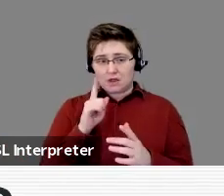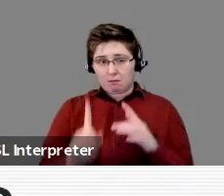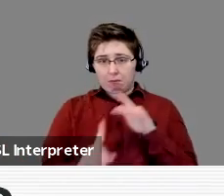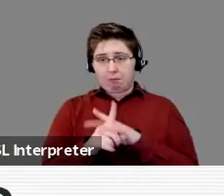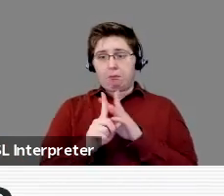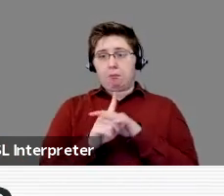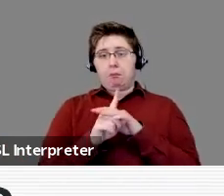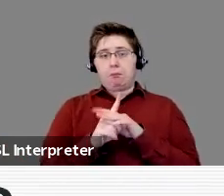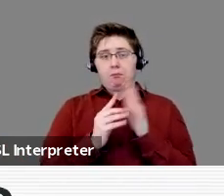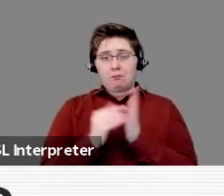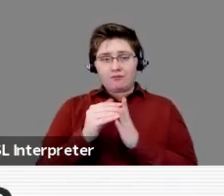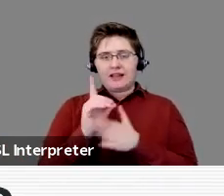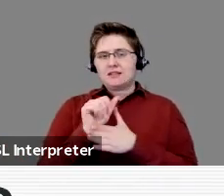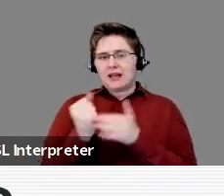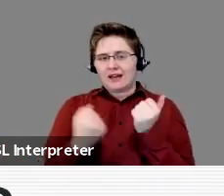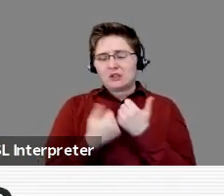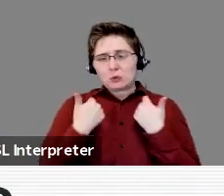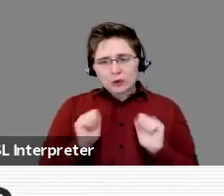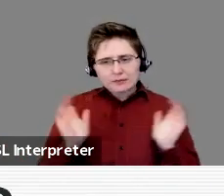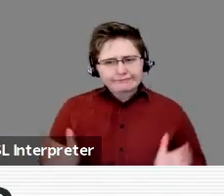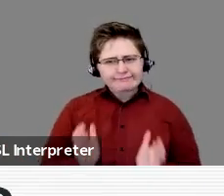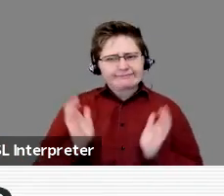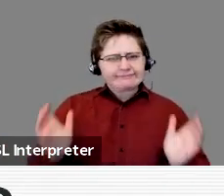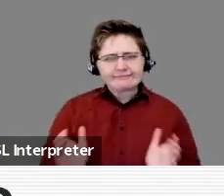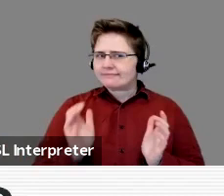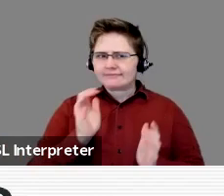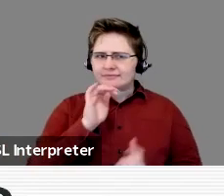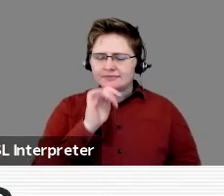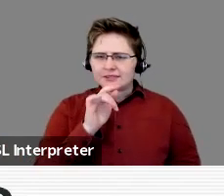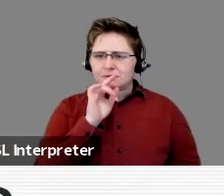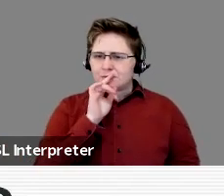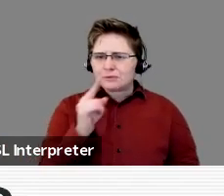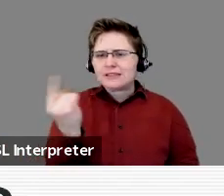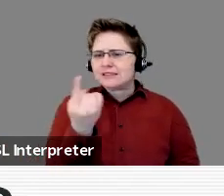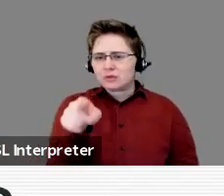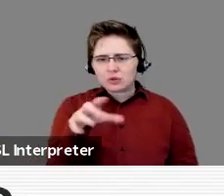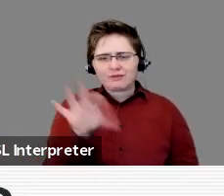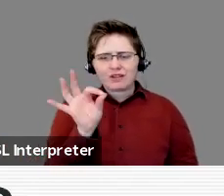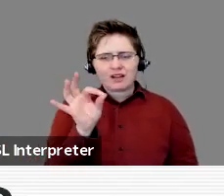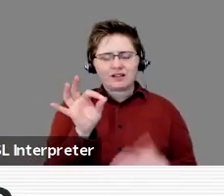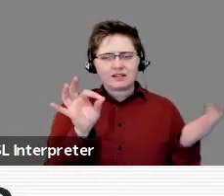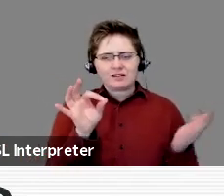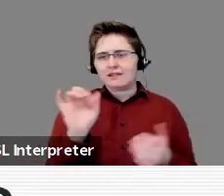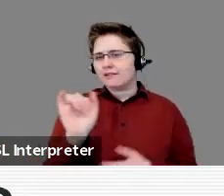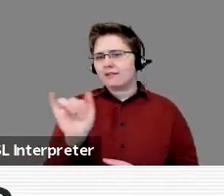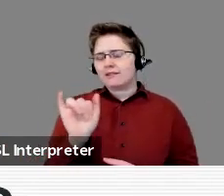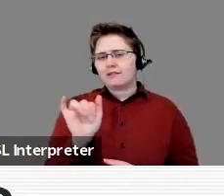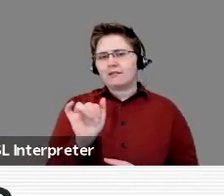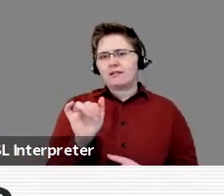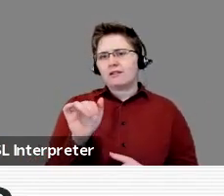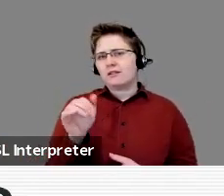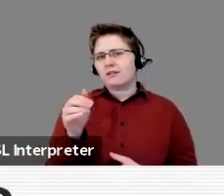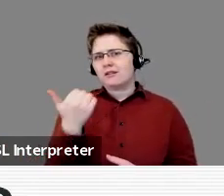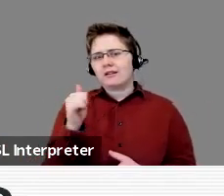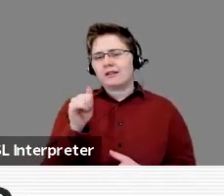that disability advocates have been pushing for a long time, but isn't necessarily something you might find on like ready.gov, right? Which is going to